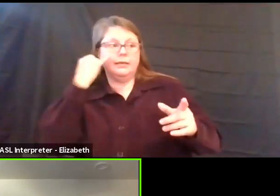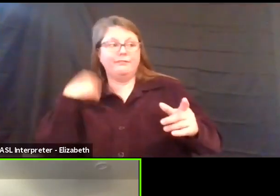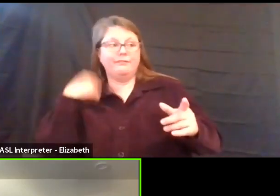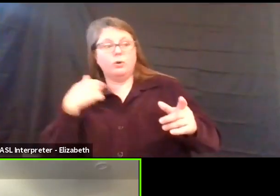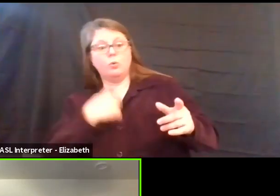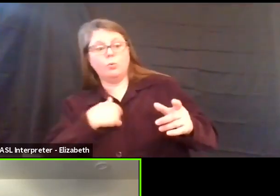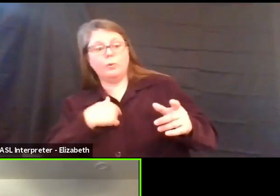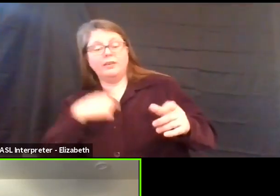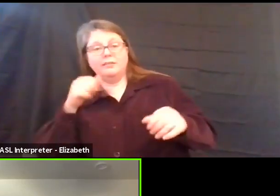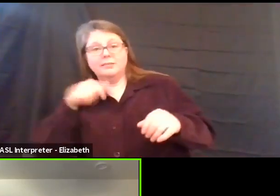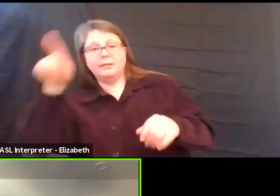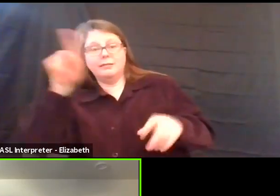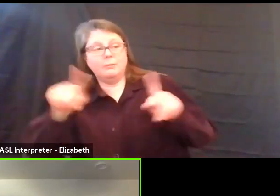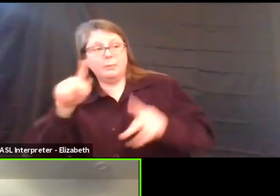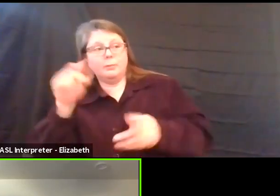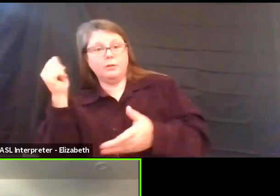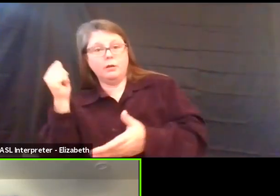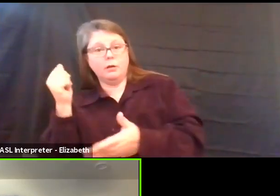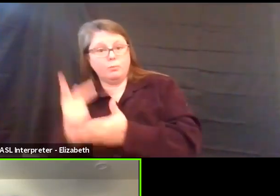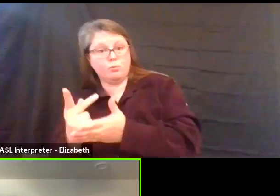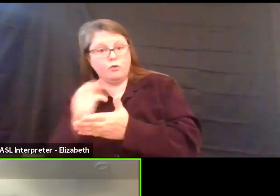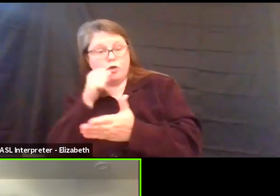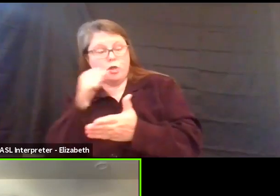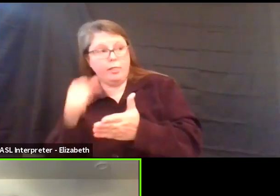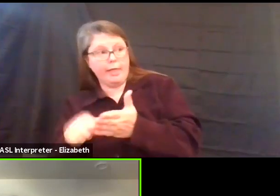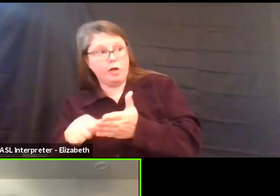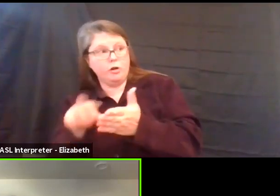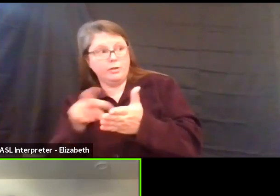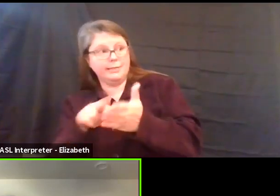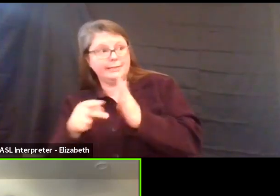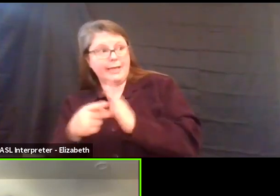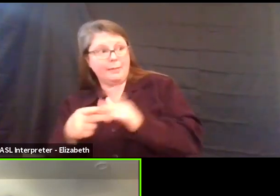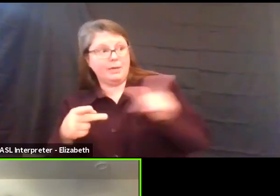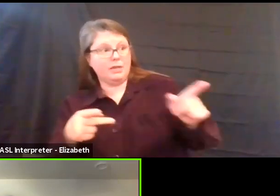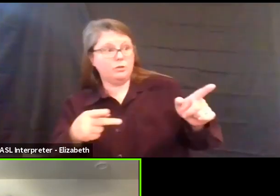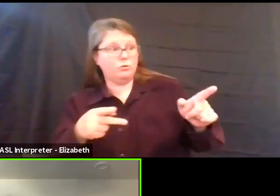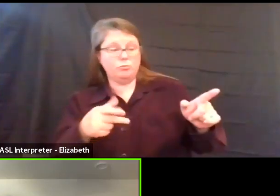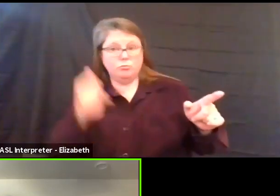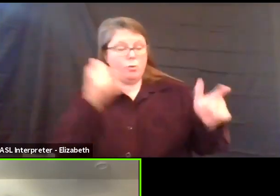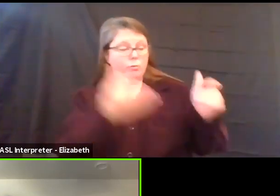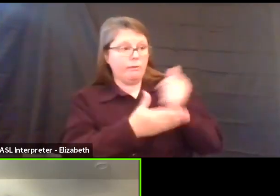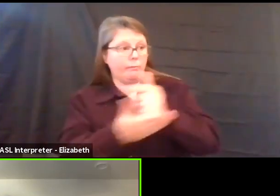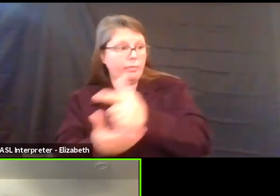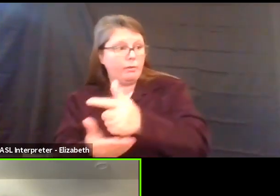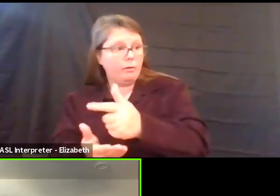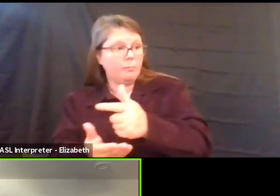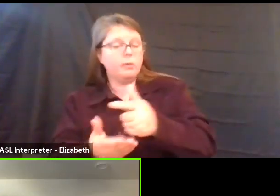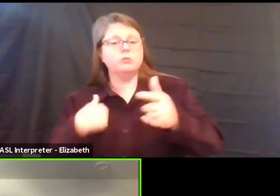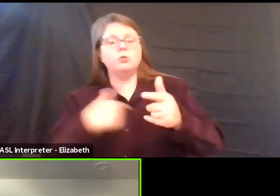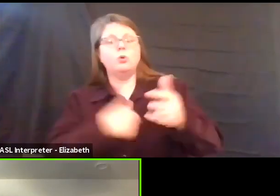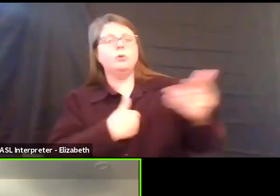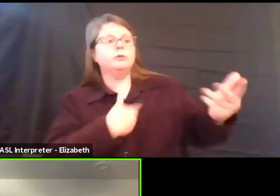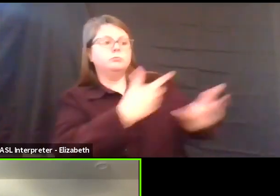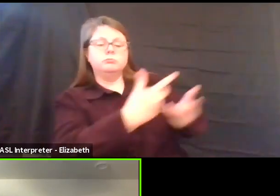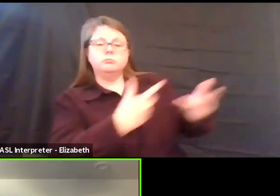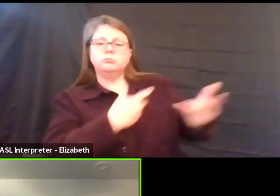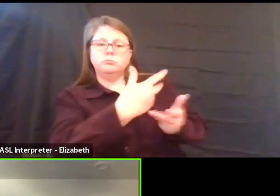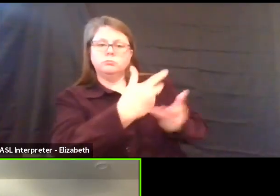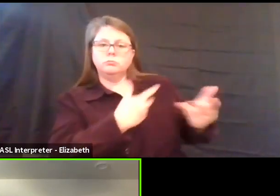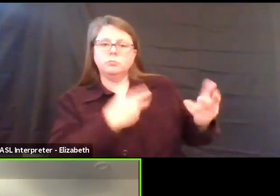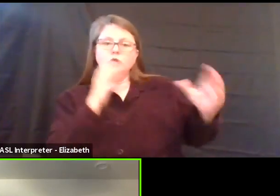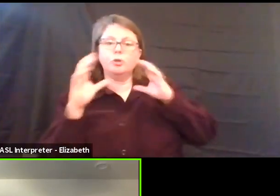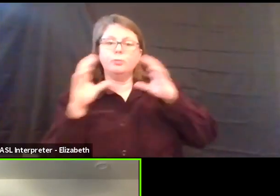count as duplication of benefits. So we should have more information shortly. We're hiring staff to be able to process